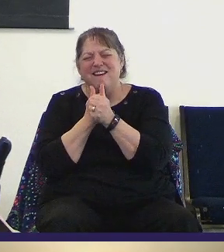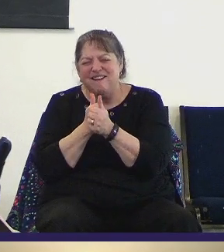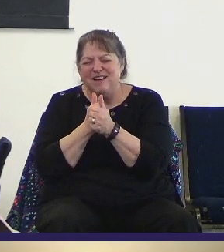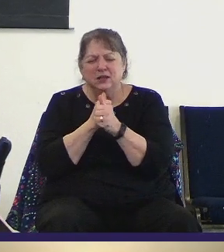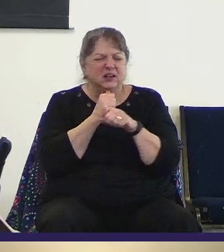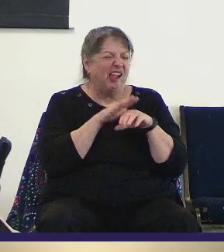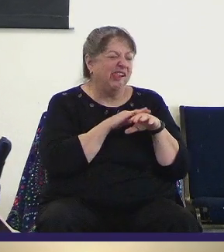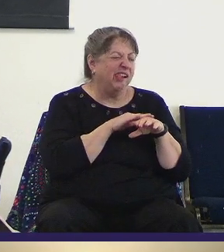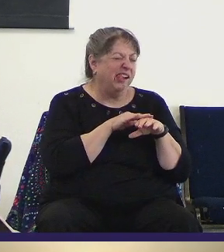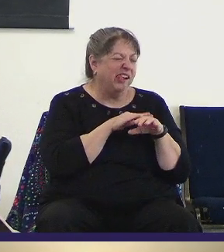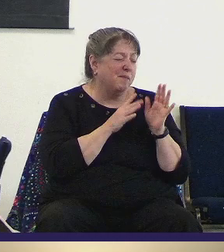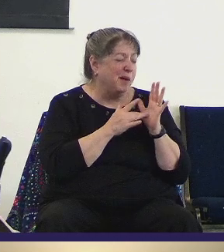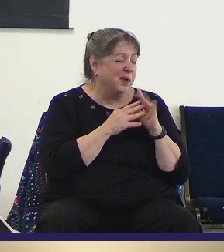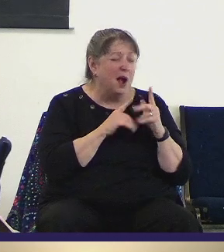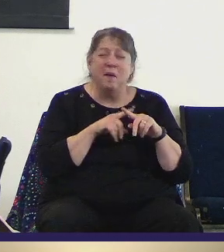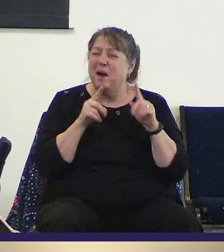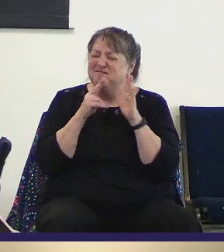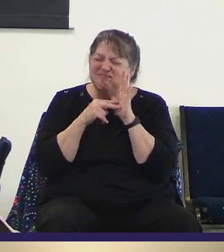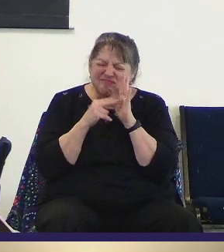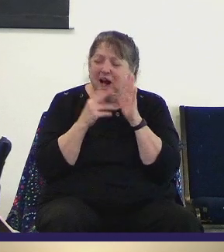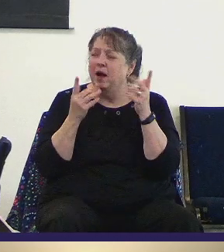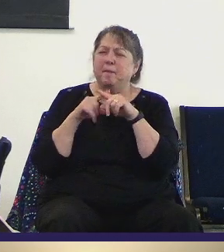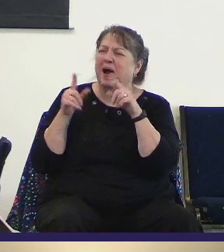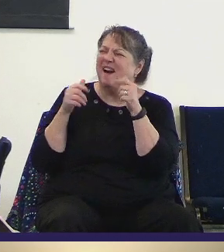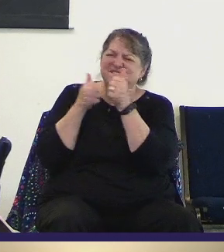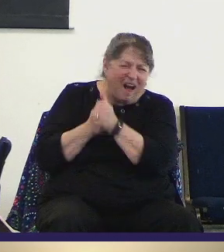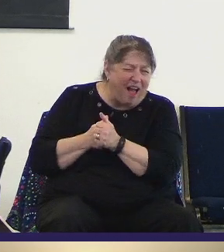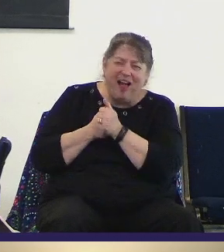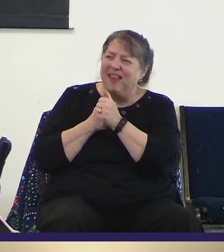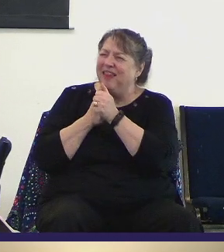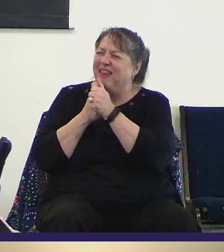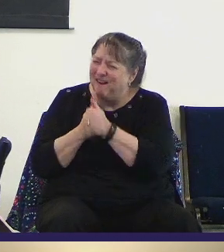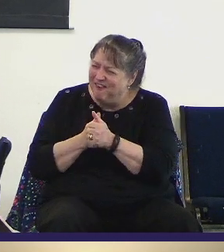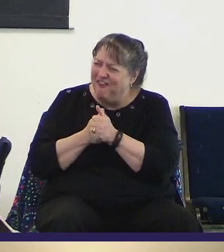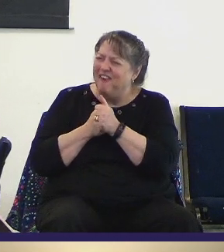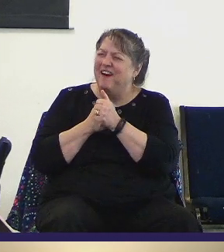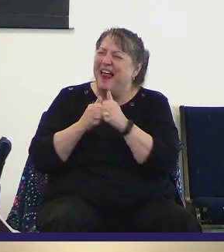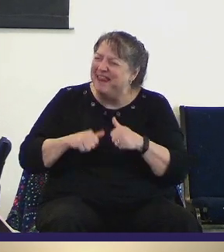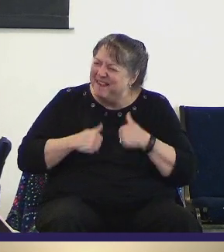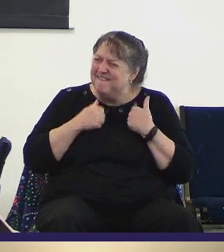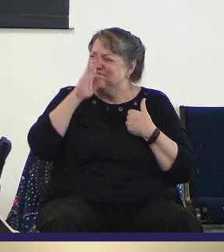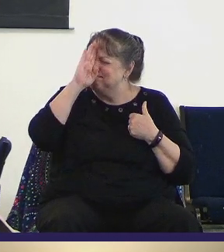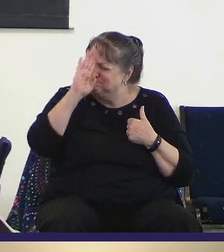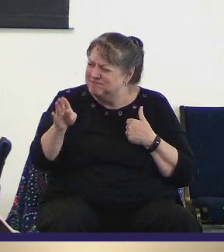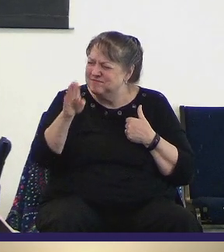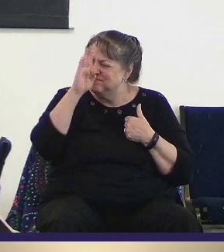a reader of the Bible, but someone who follows the Bible and lives for Christ. Help us to be